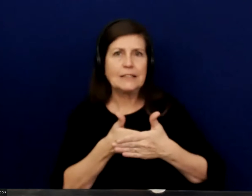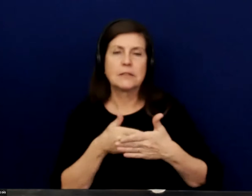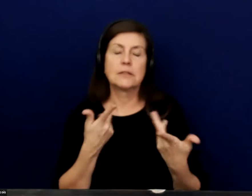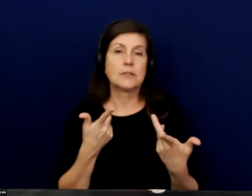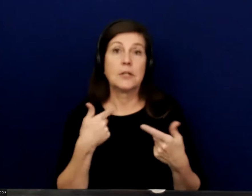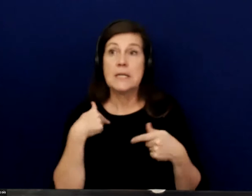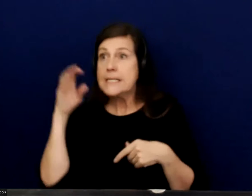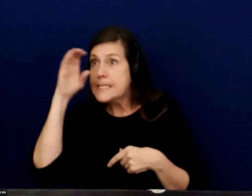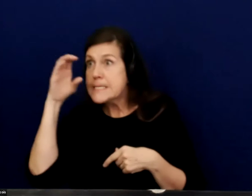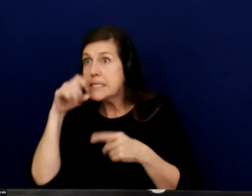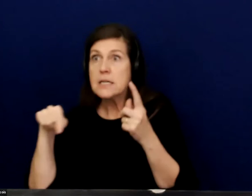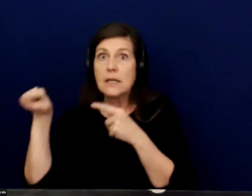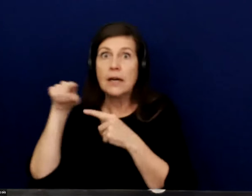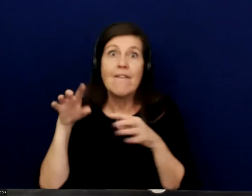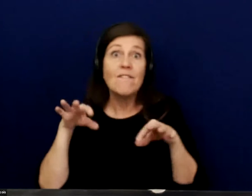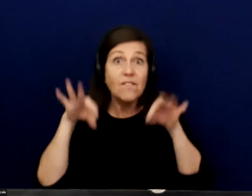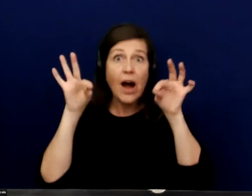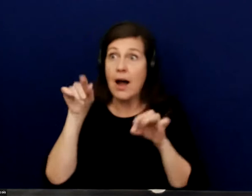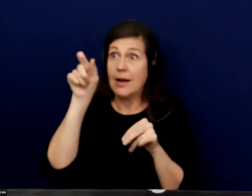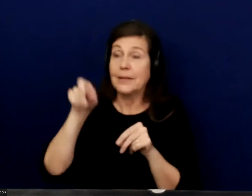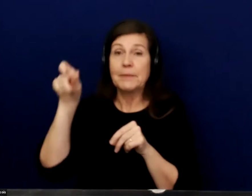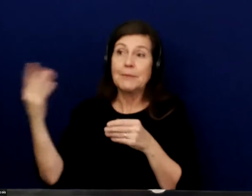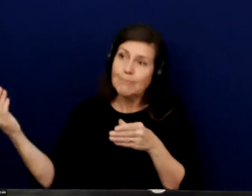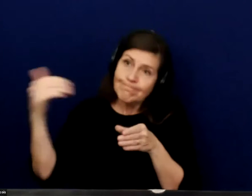these people to participate in the